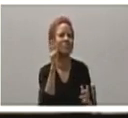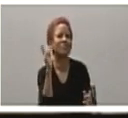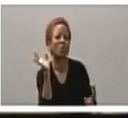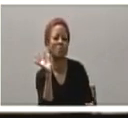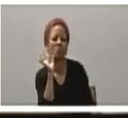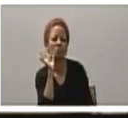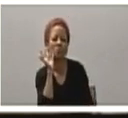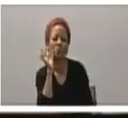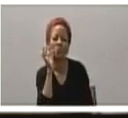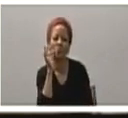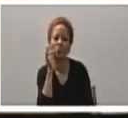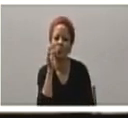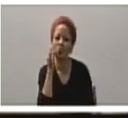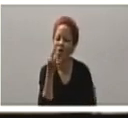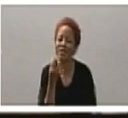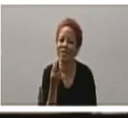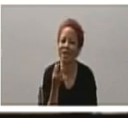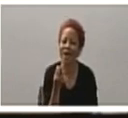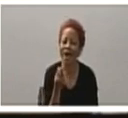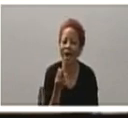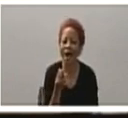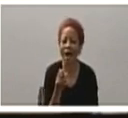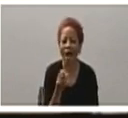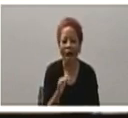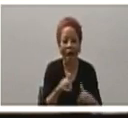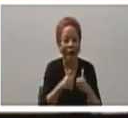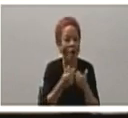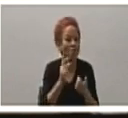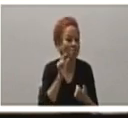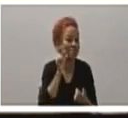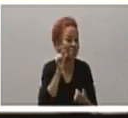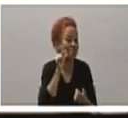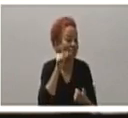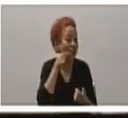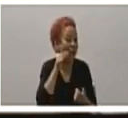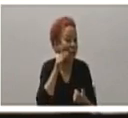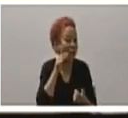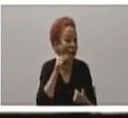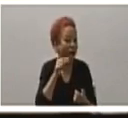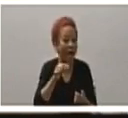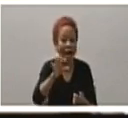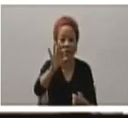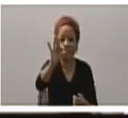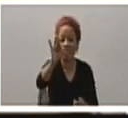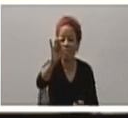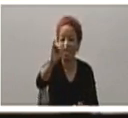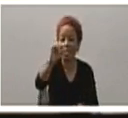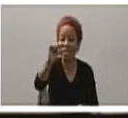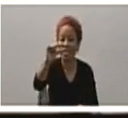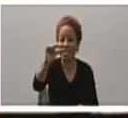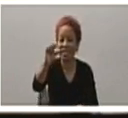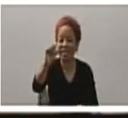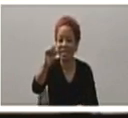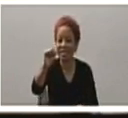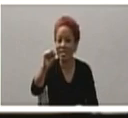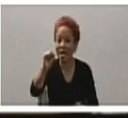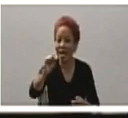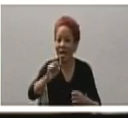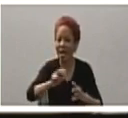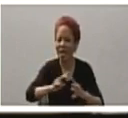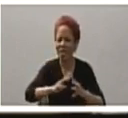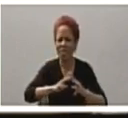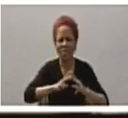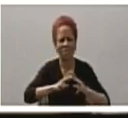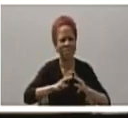from thorn bushes, or figs from thistles? Likewise, every good tree bears